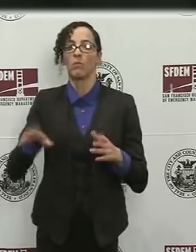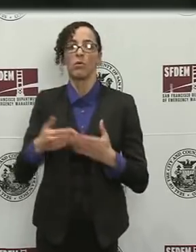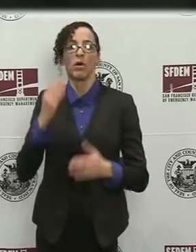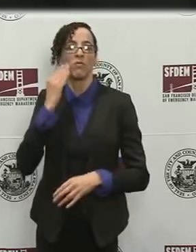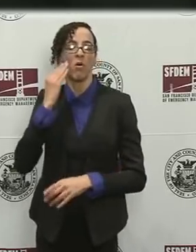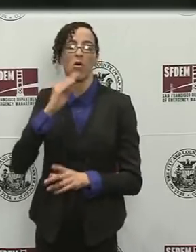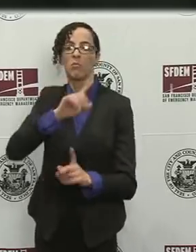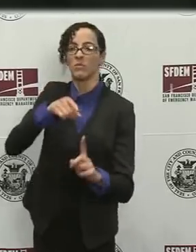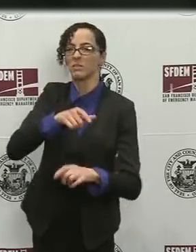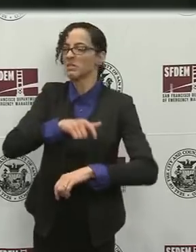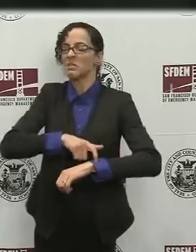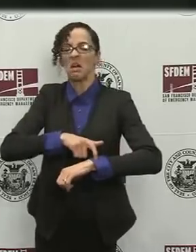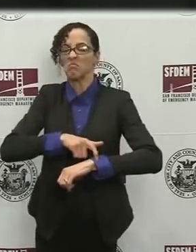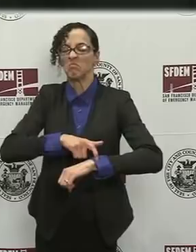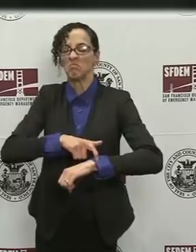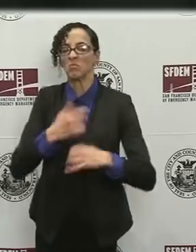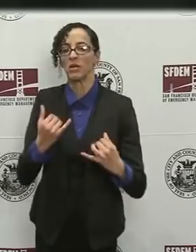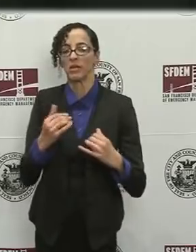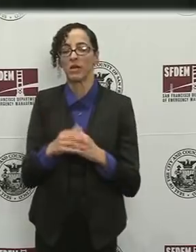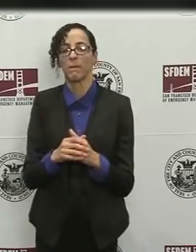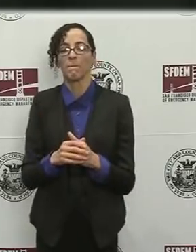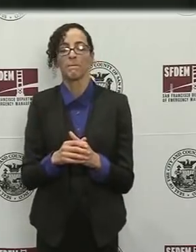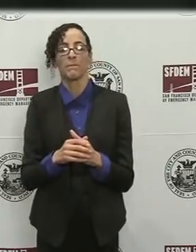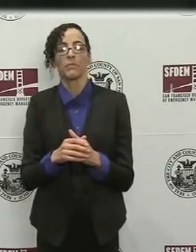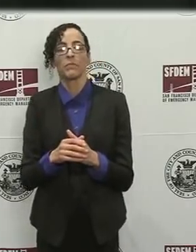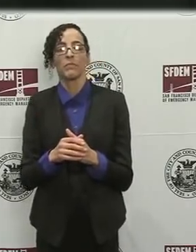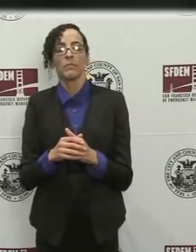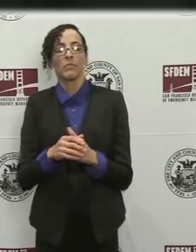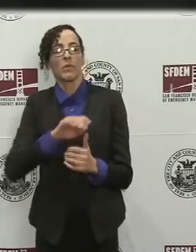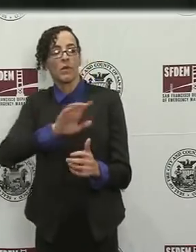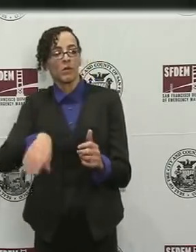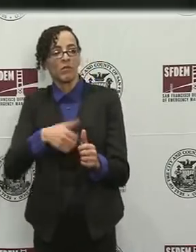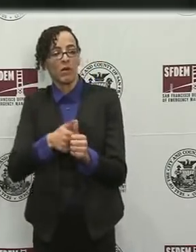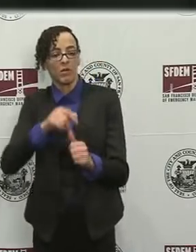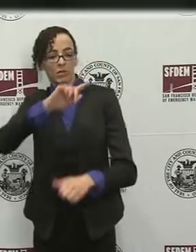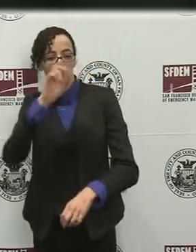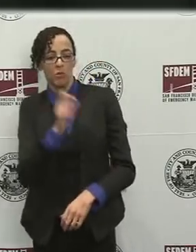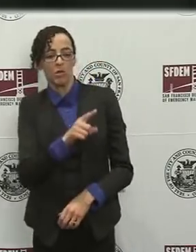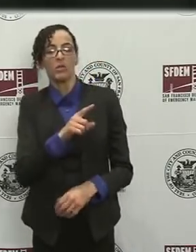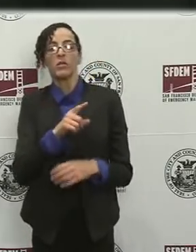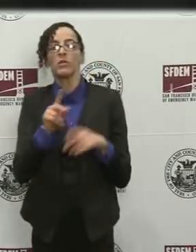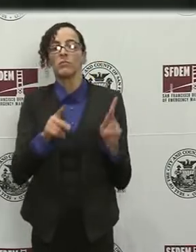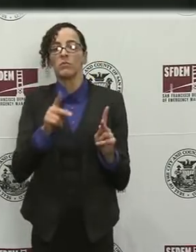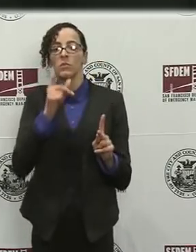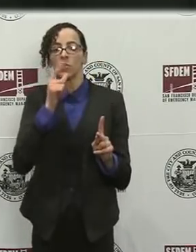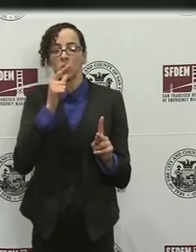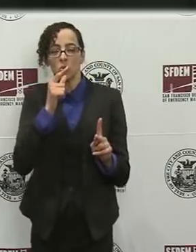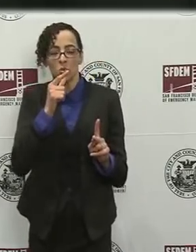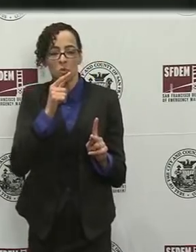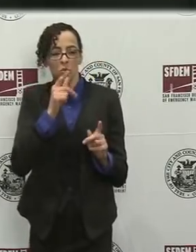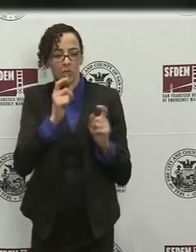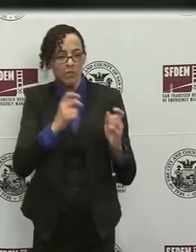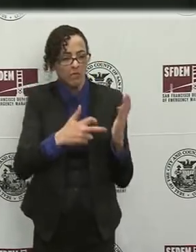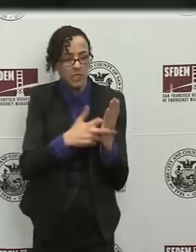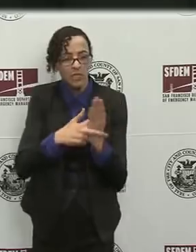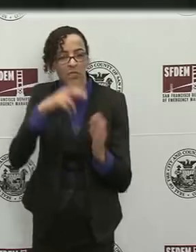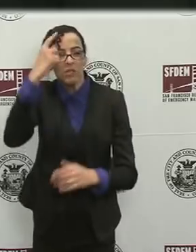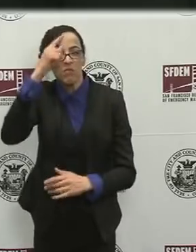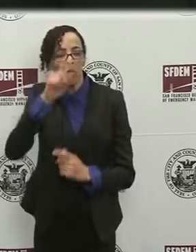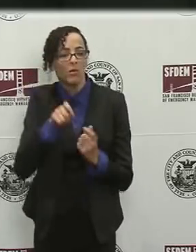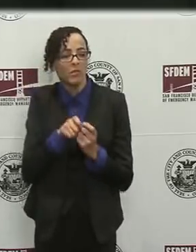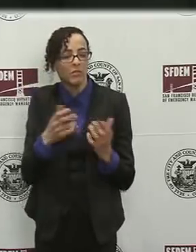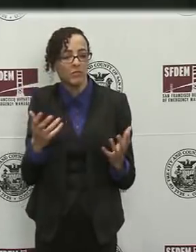many citations have been issued at this point to businesses or individuals, and specifically to whom were they issued and for what